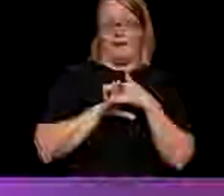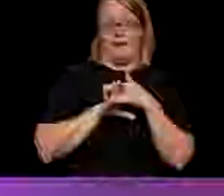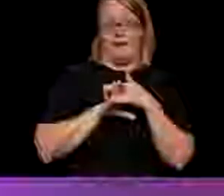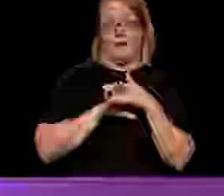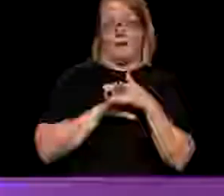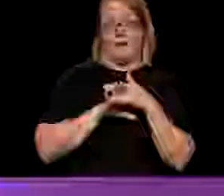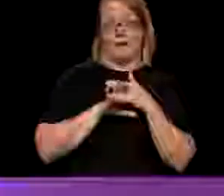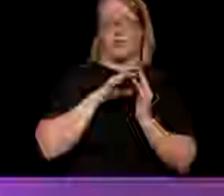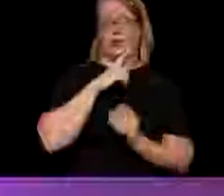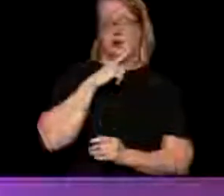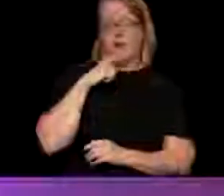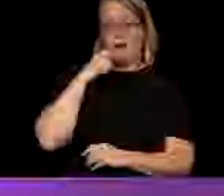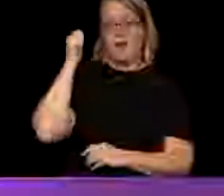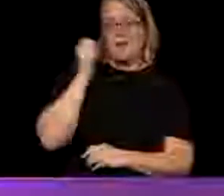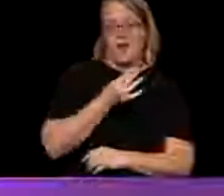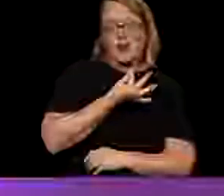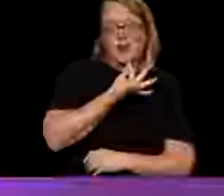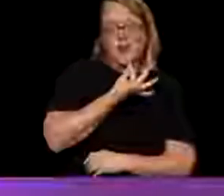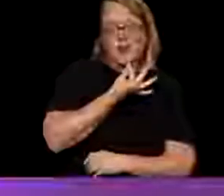Let the paint dry and we'll come back for the next part.